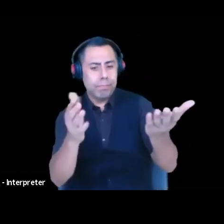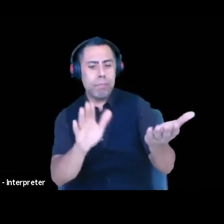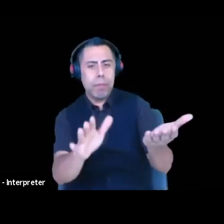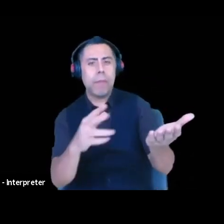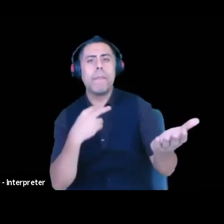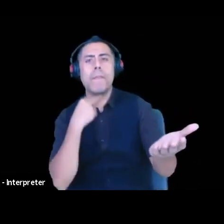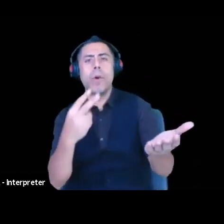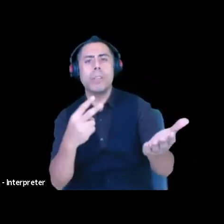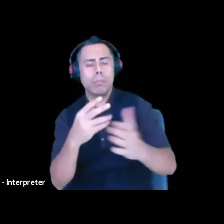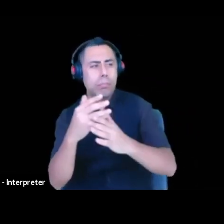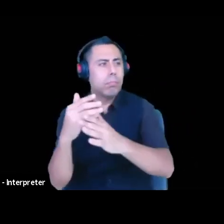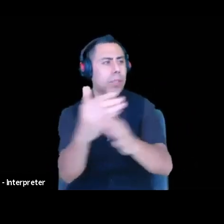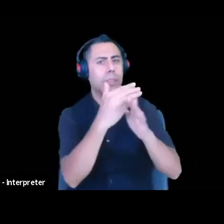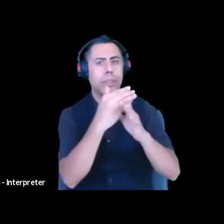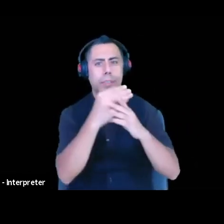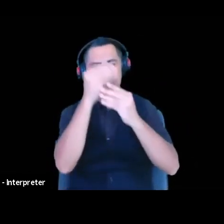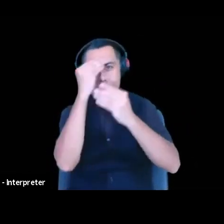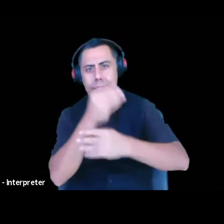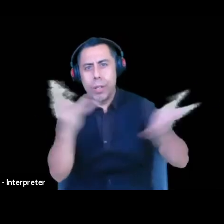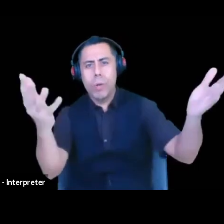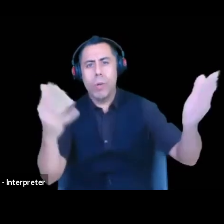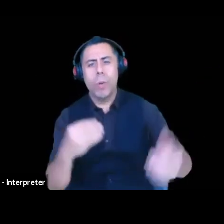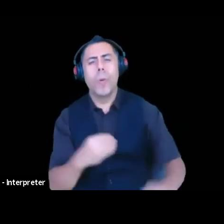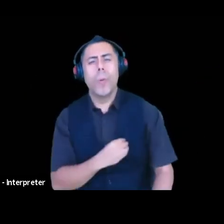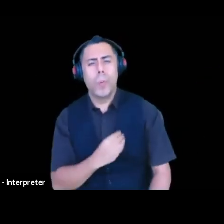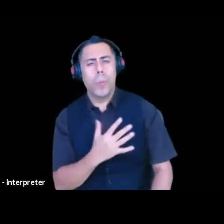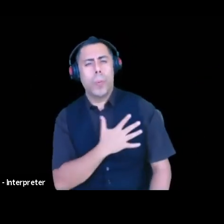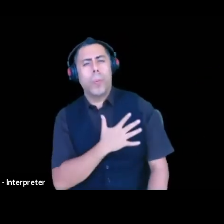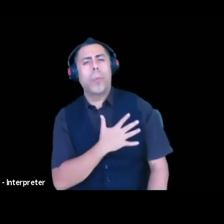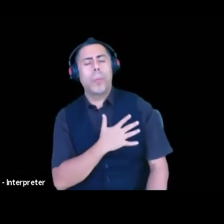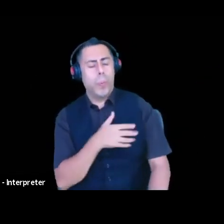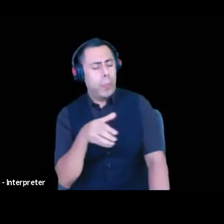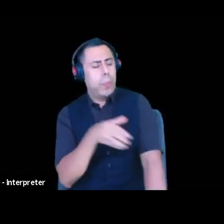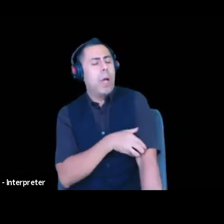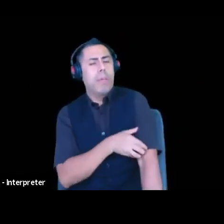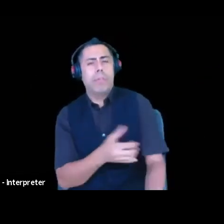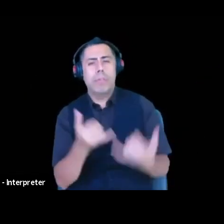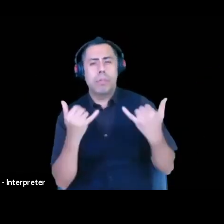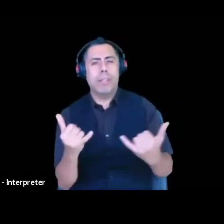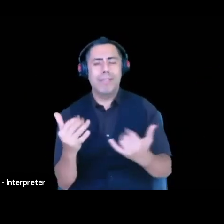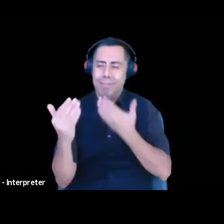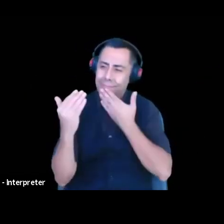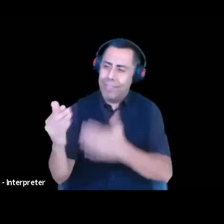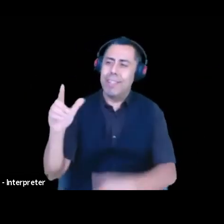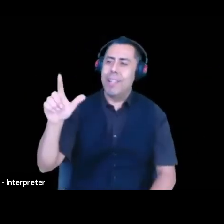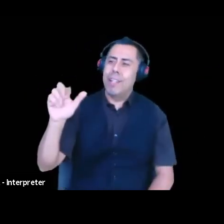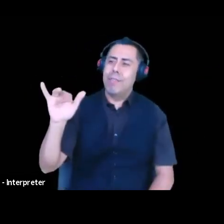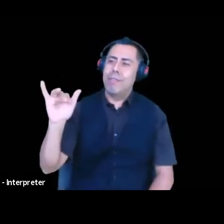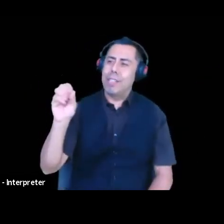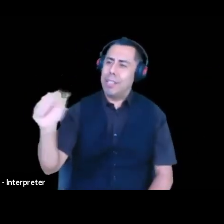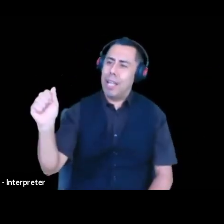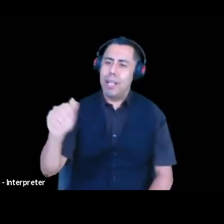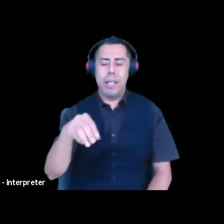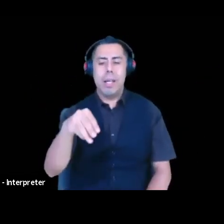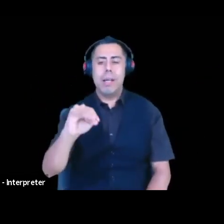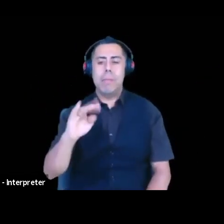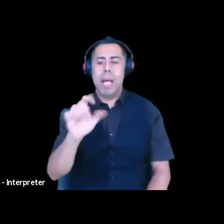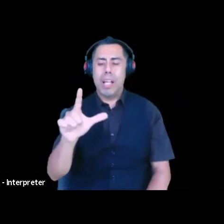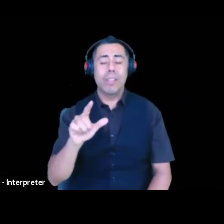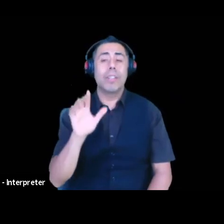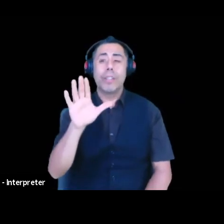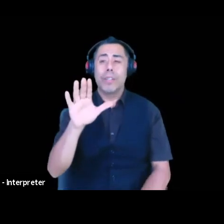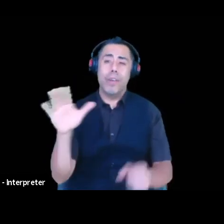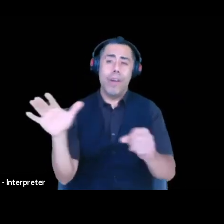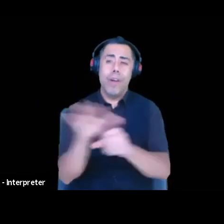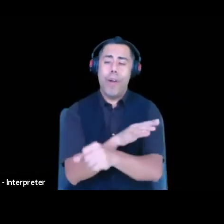is especially meaningful and powerful right now. So I want to thank you, Larissa. I want to thank Michael. I want to thank the whole Native Nation team